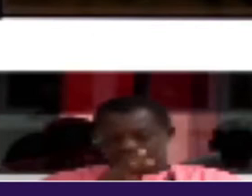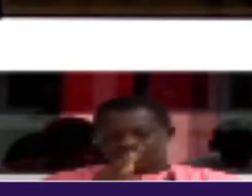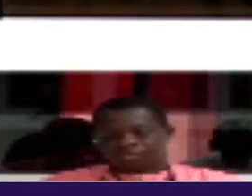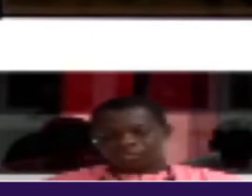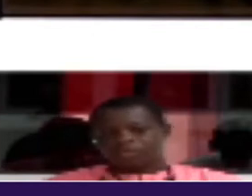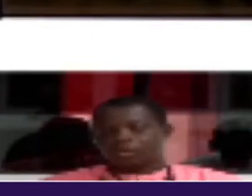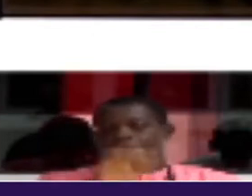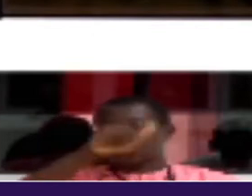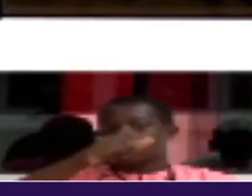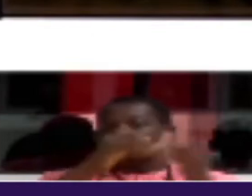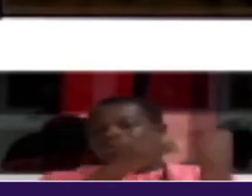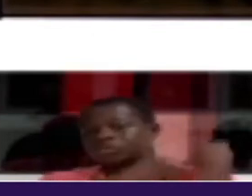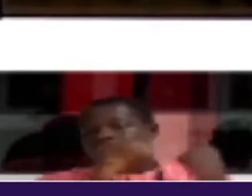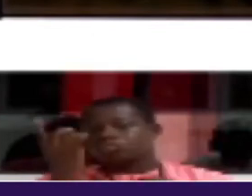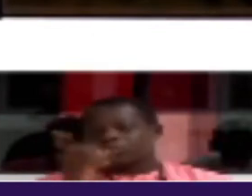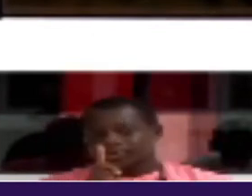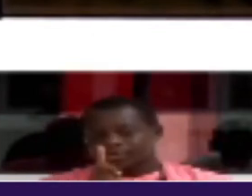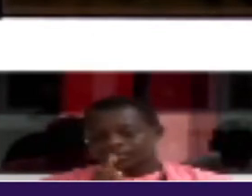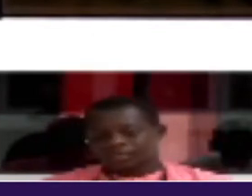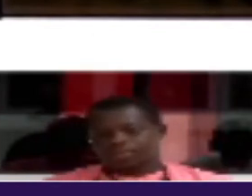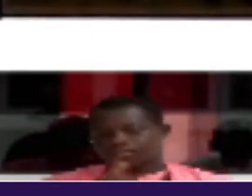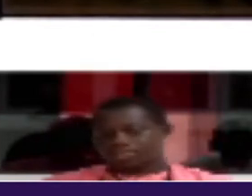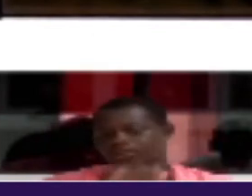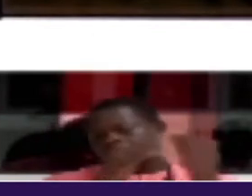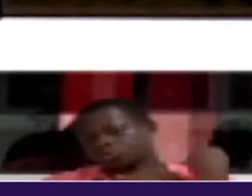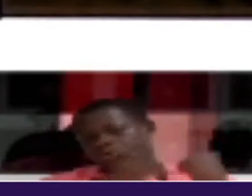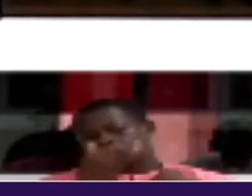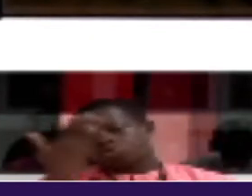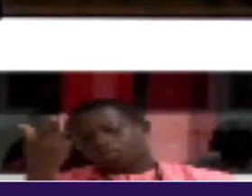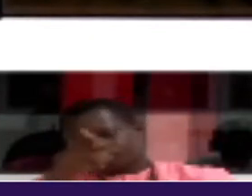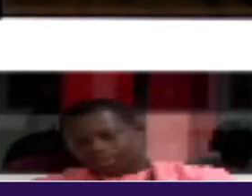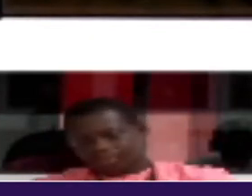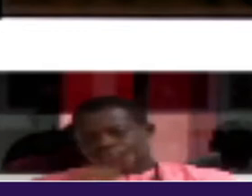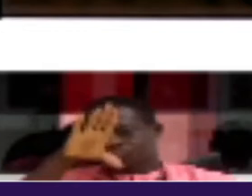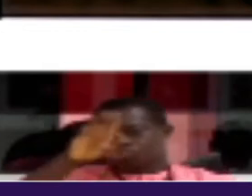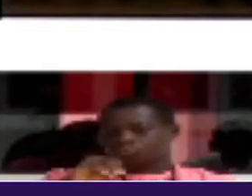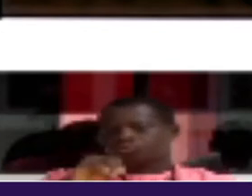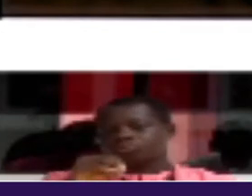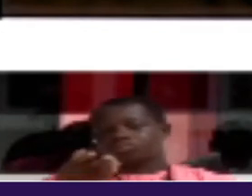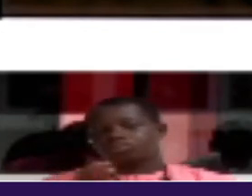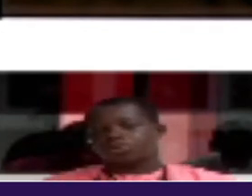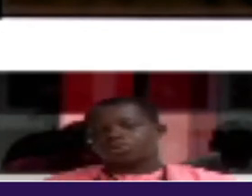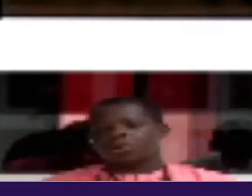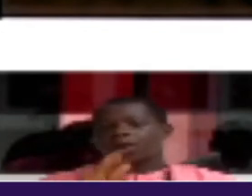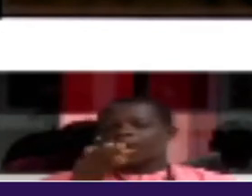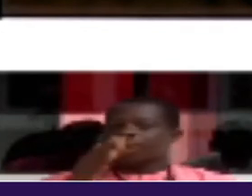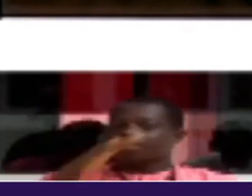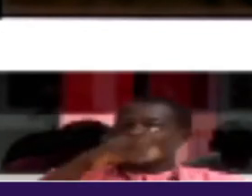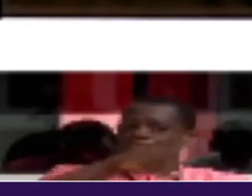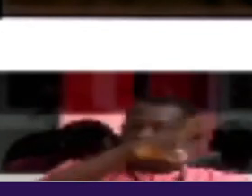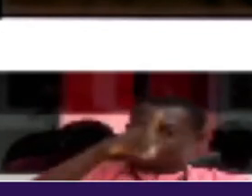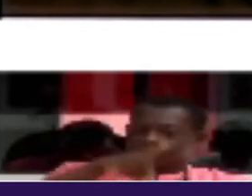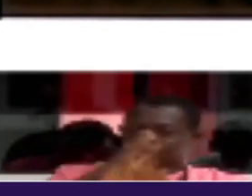What were your responsibilities? My responsibility back then was sometime we performed duties at Denton Bridge,